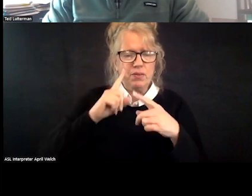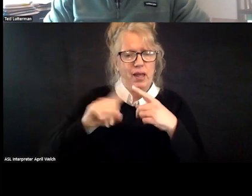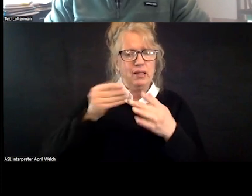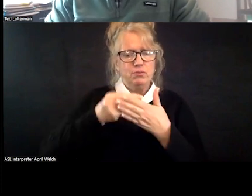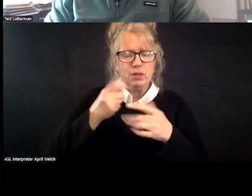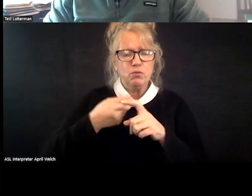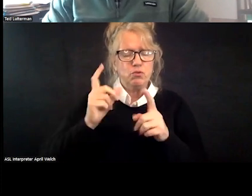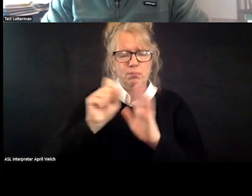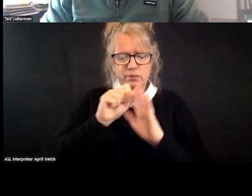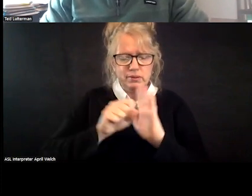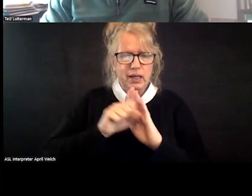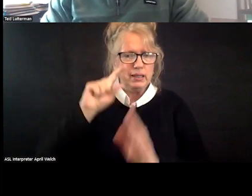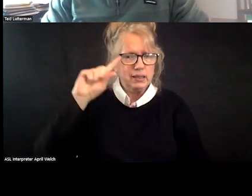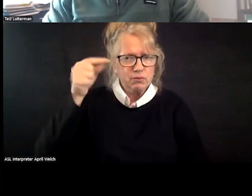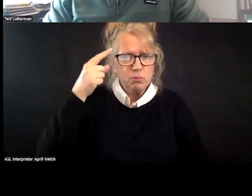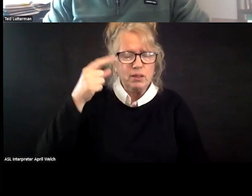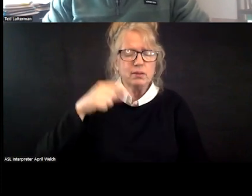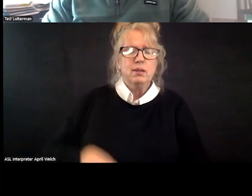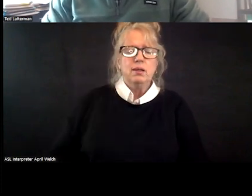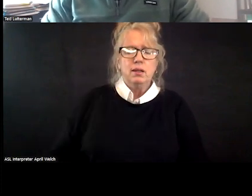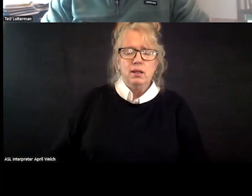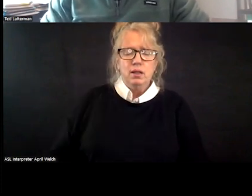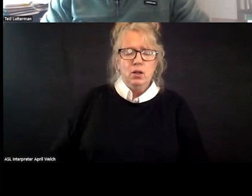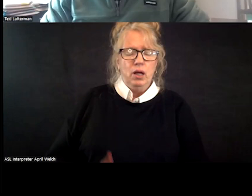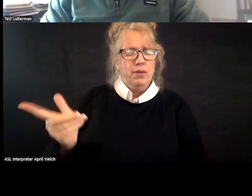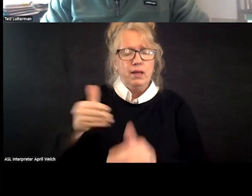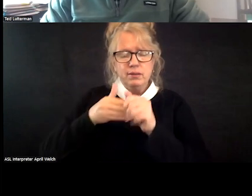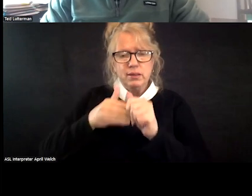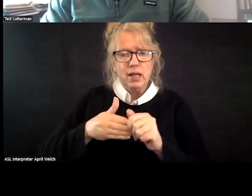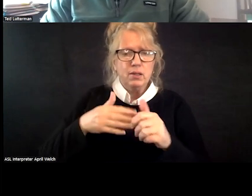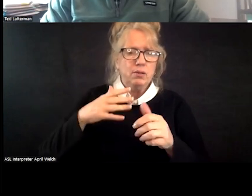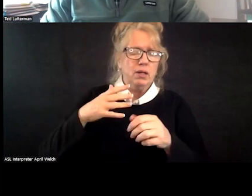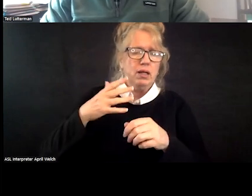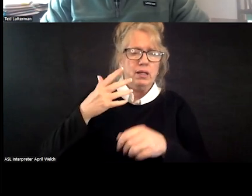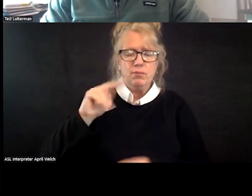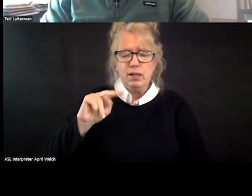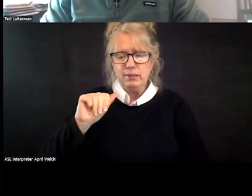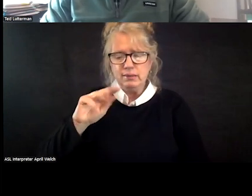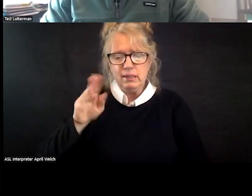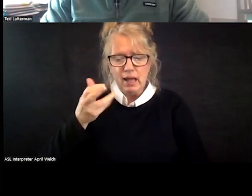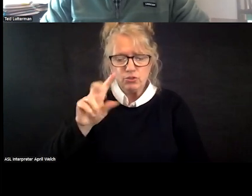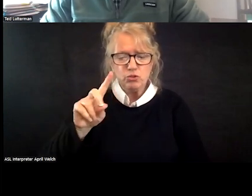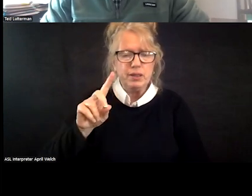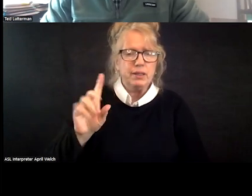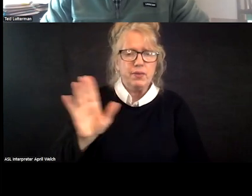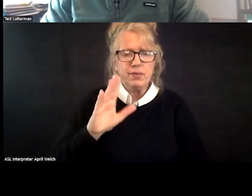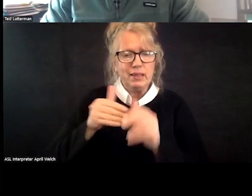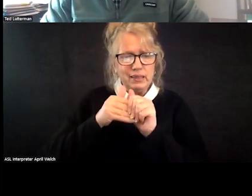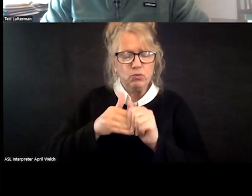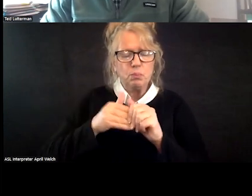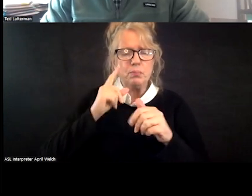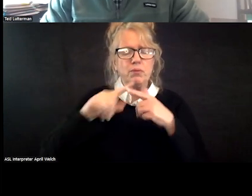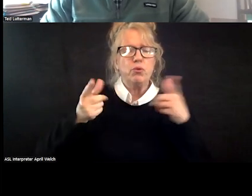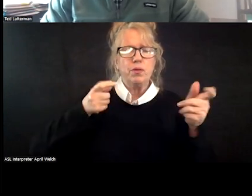state governments themselves and led by NRI, NASHBID, and a leadership steering committee of